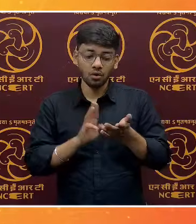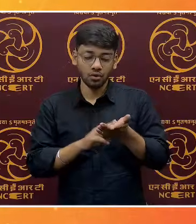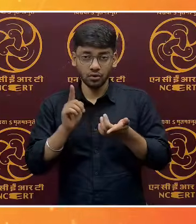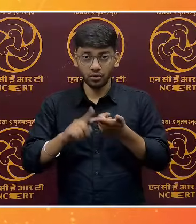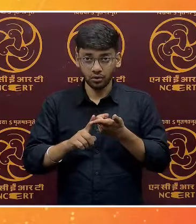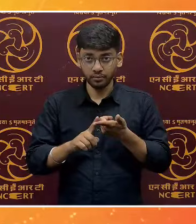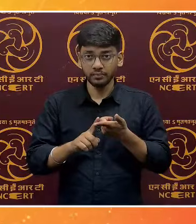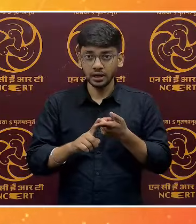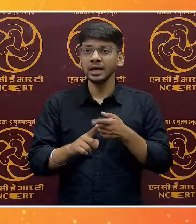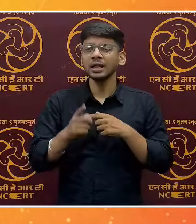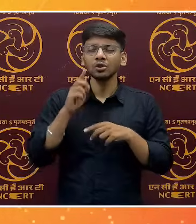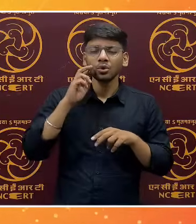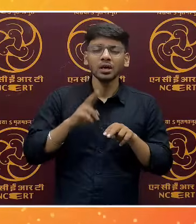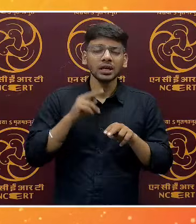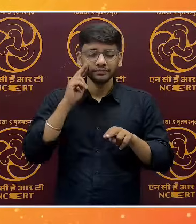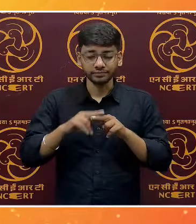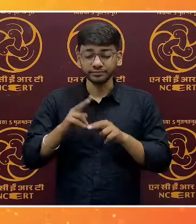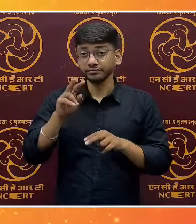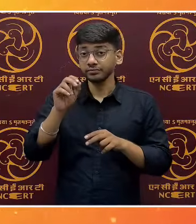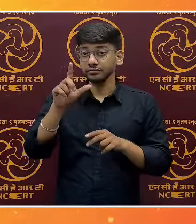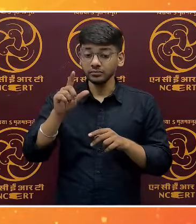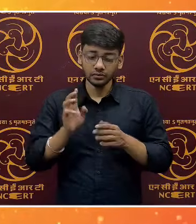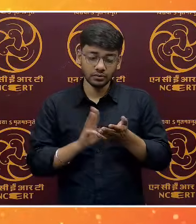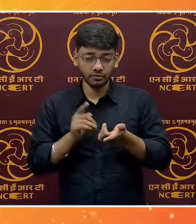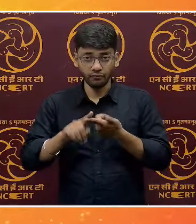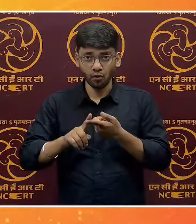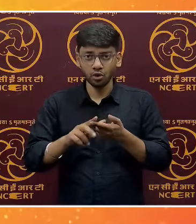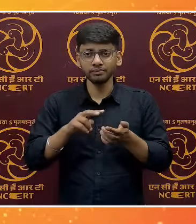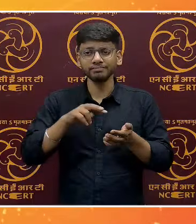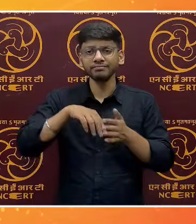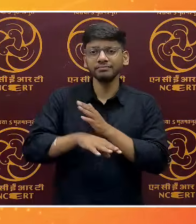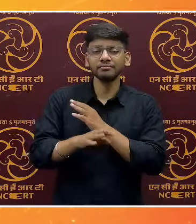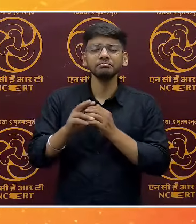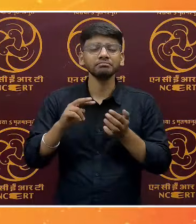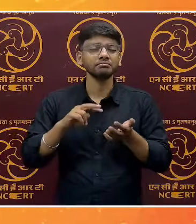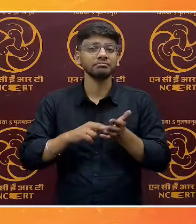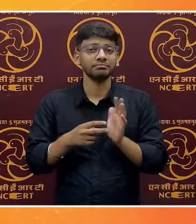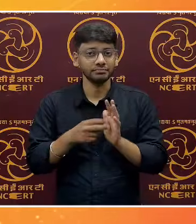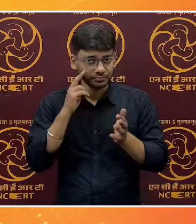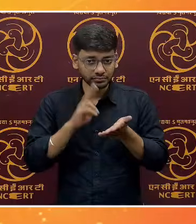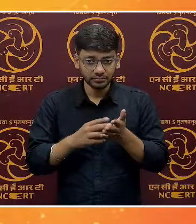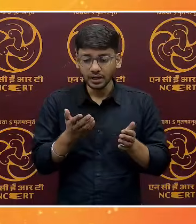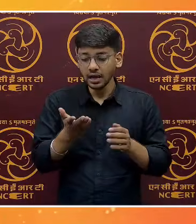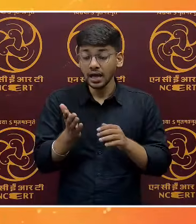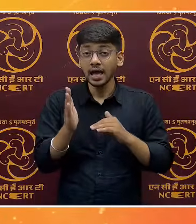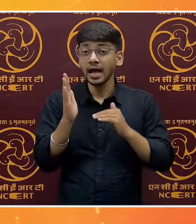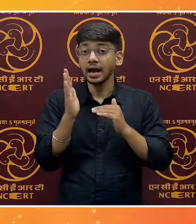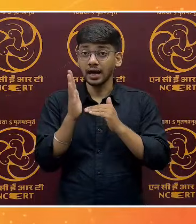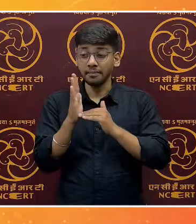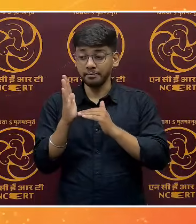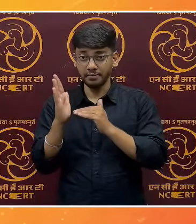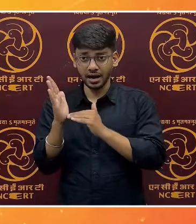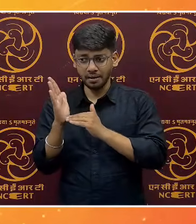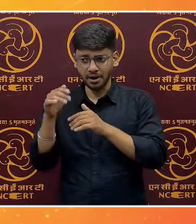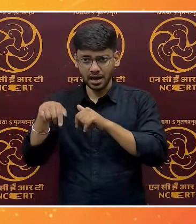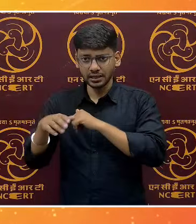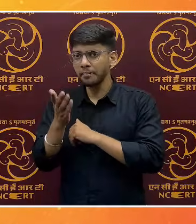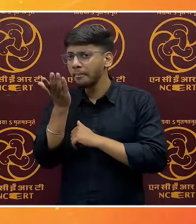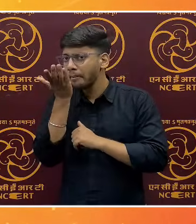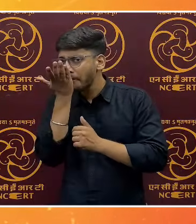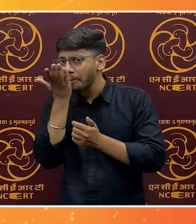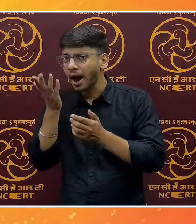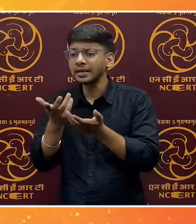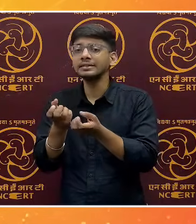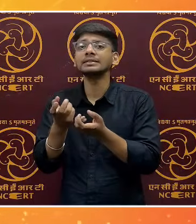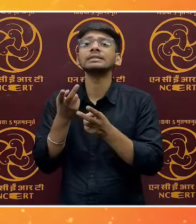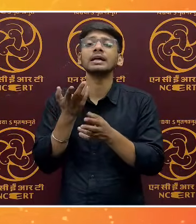cup. Now how much water inside that cup is the volume of the that particular object.